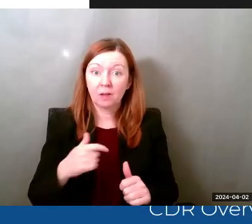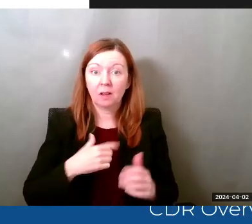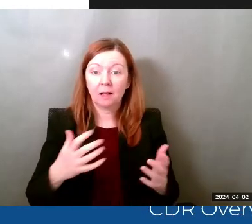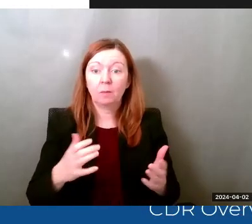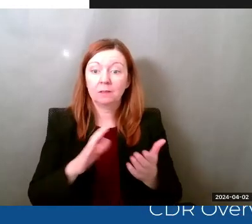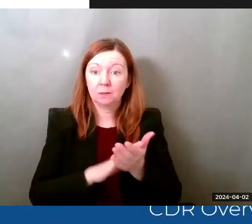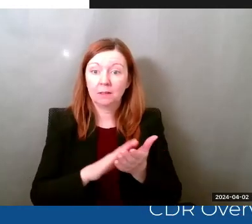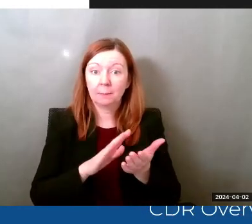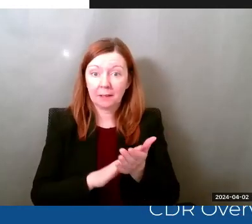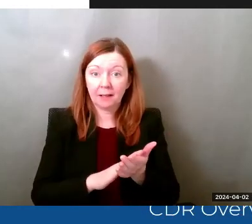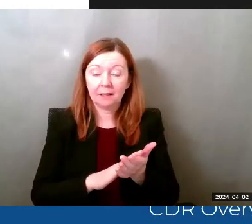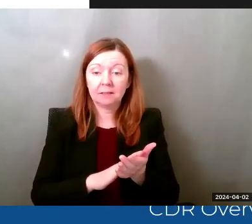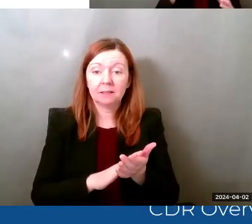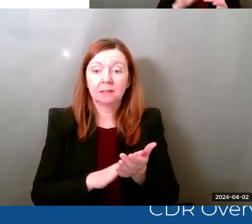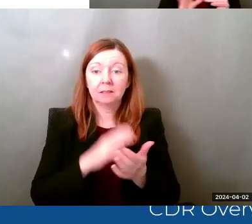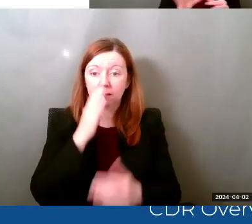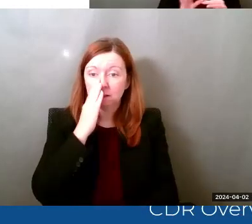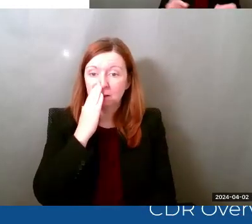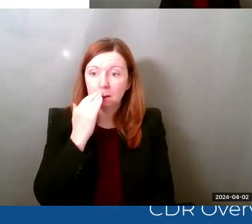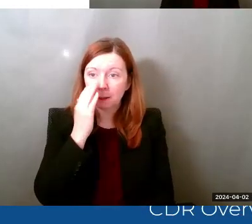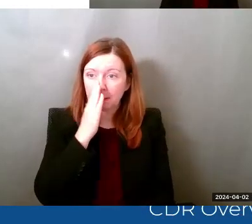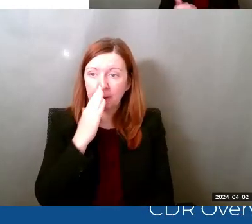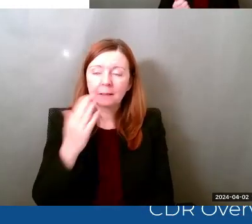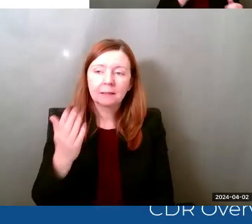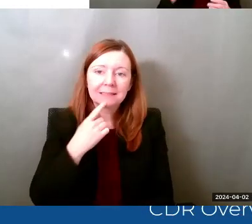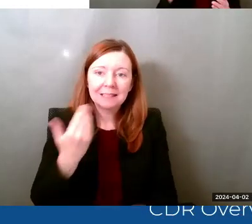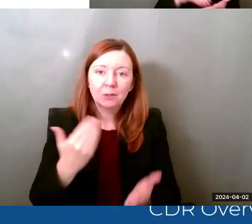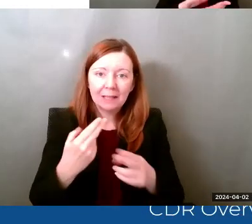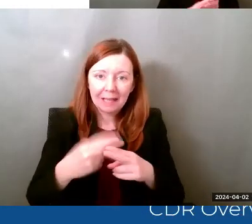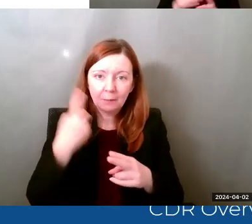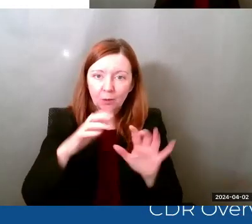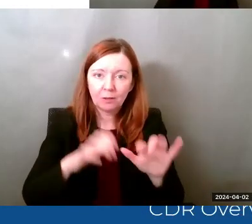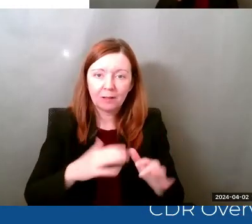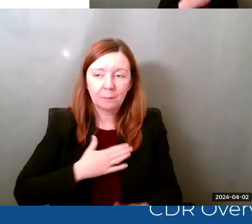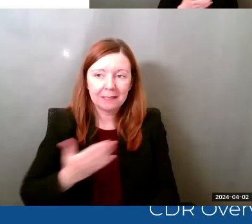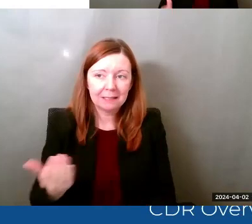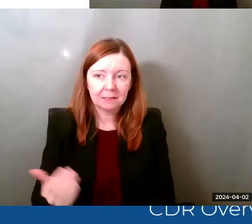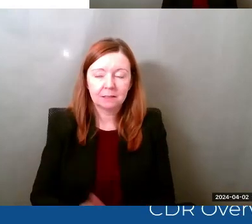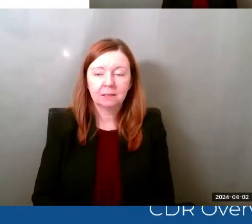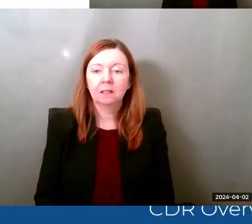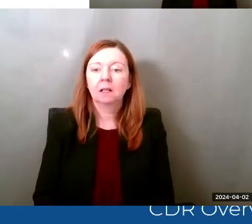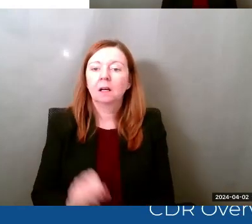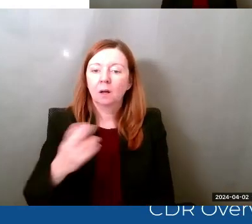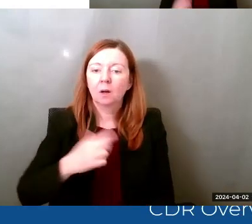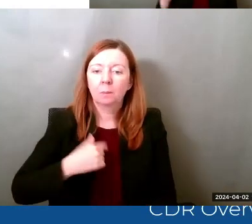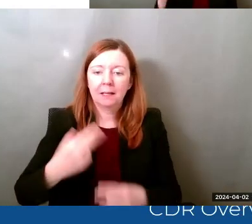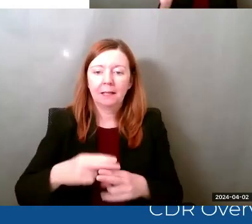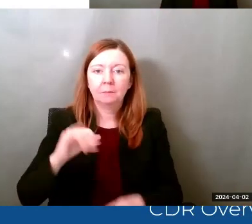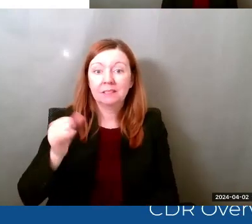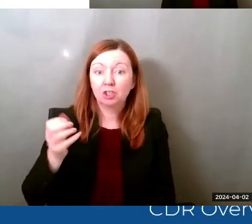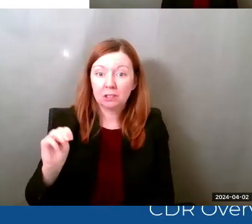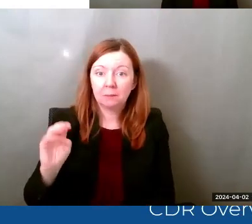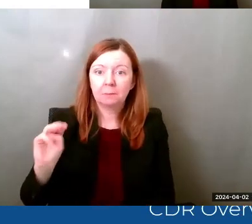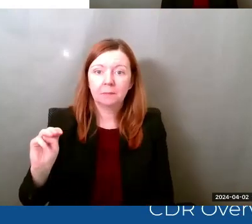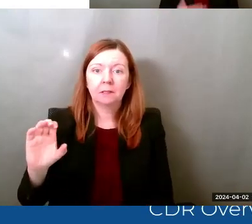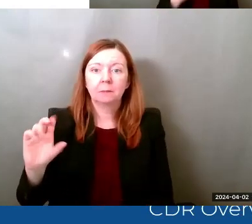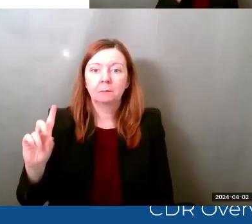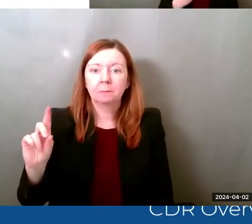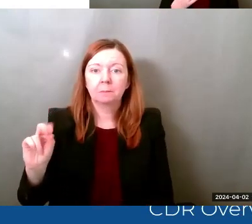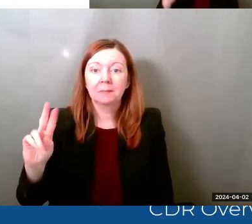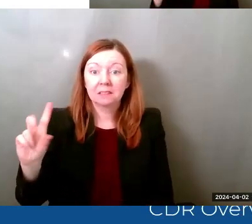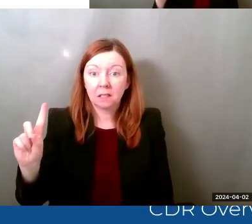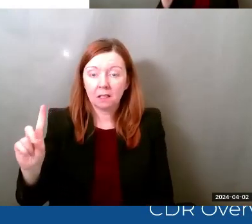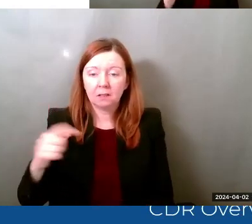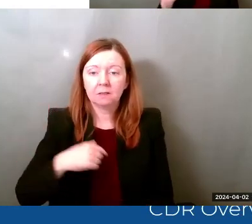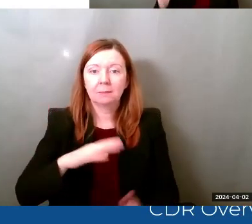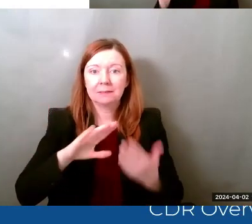to commend the committee. Please state your name for the record. Oh, my name's Jim McDonald. All right.